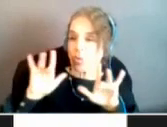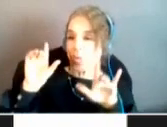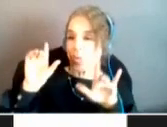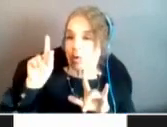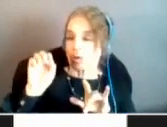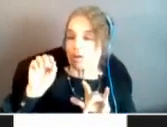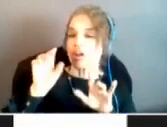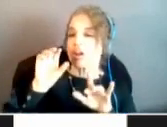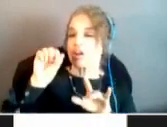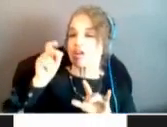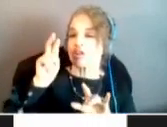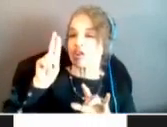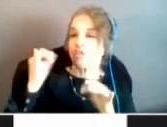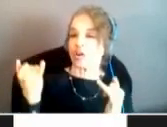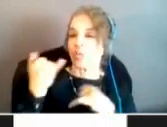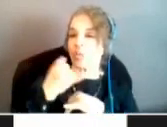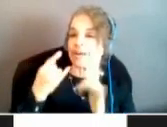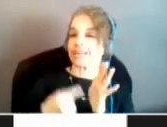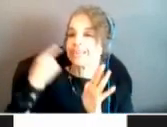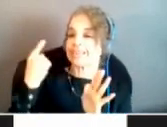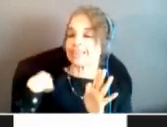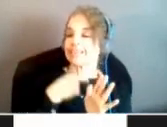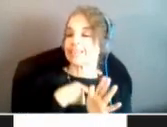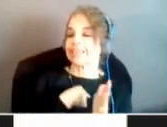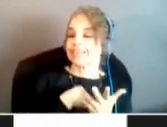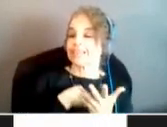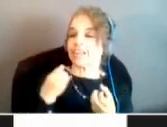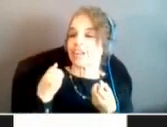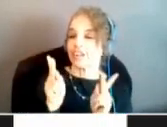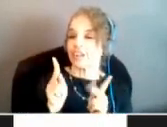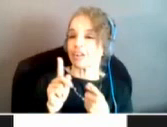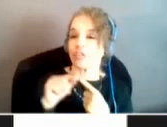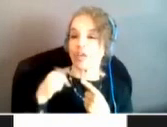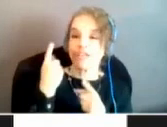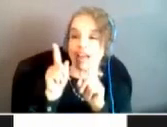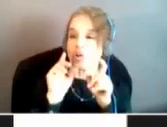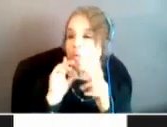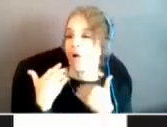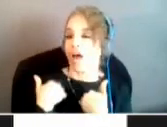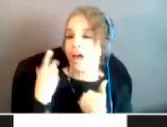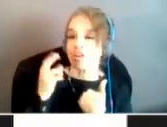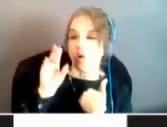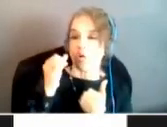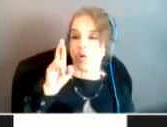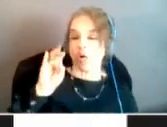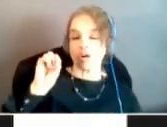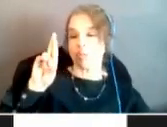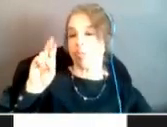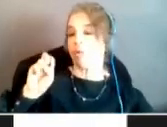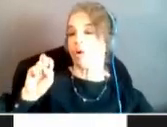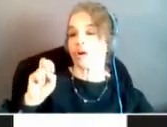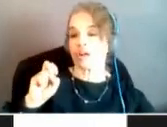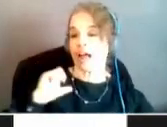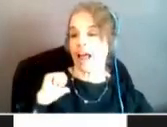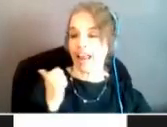and that survey link once again. So I want to offer an opportunity for any questions you might have for Dr. Arbor or any